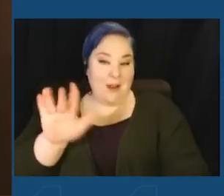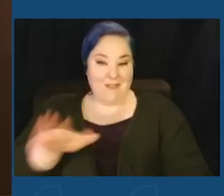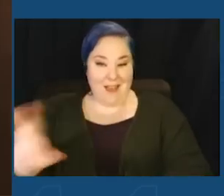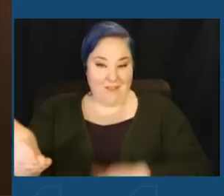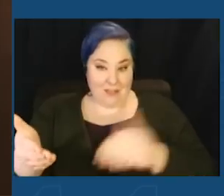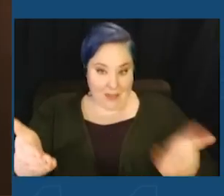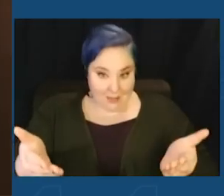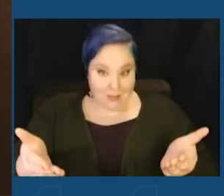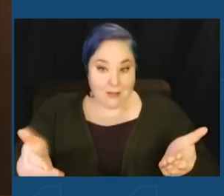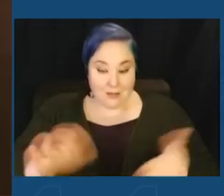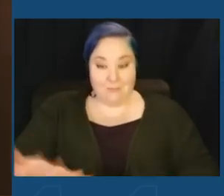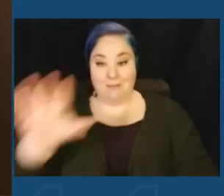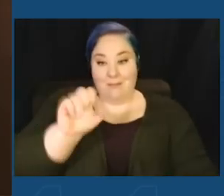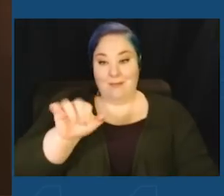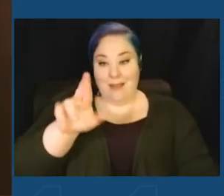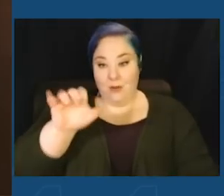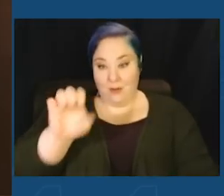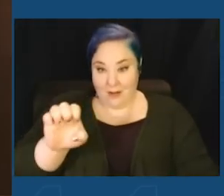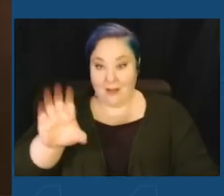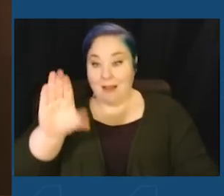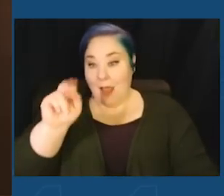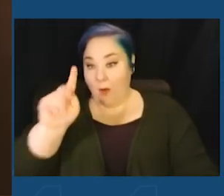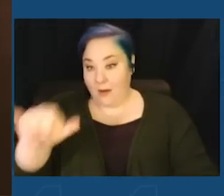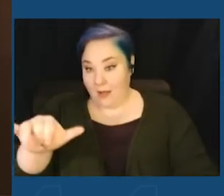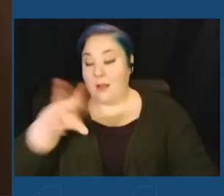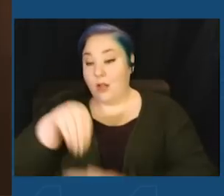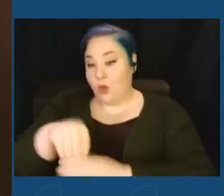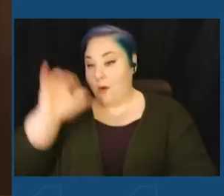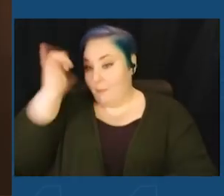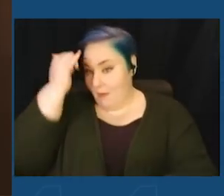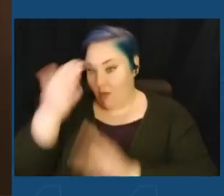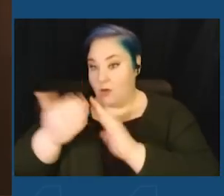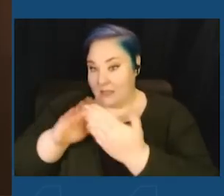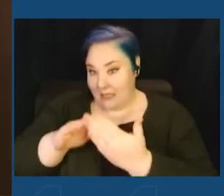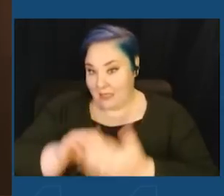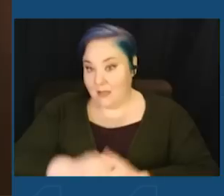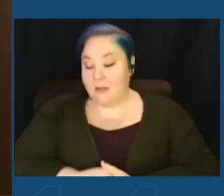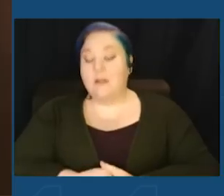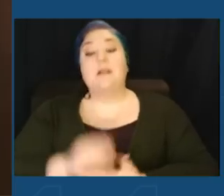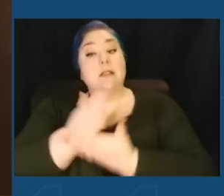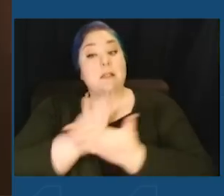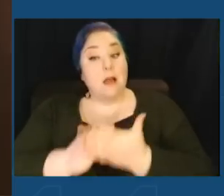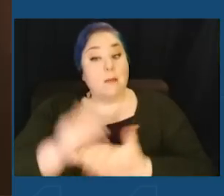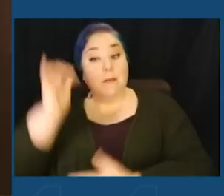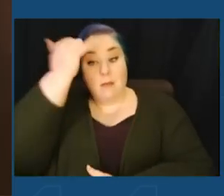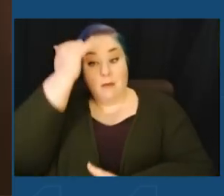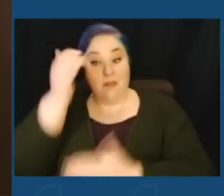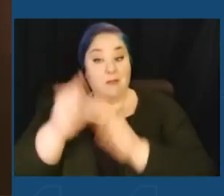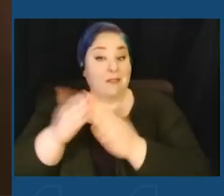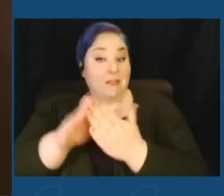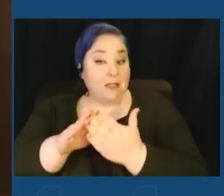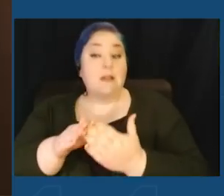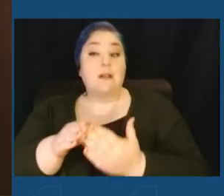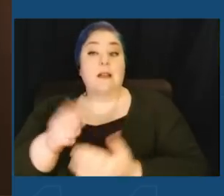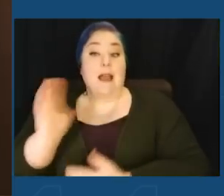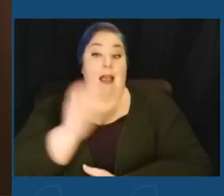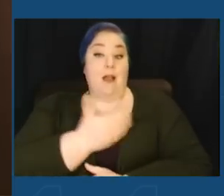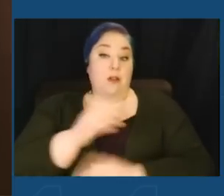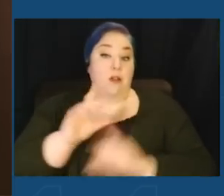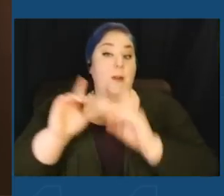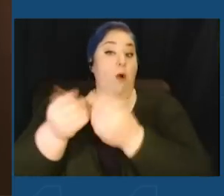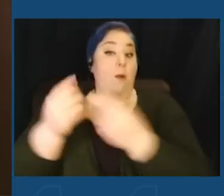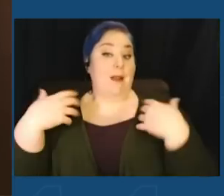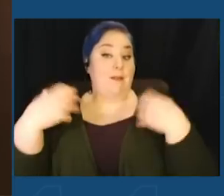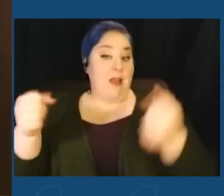Those also include those in the city of Buffalo. There are some the city of Buffalo may have that our Department of Health has not been